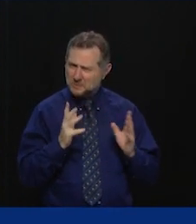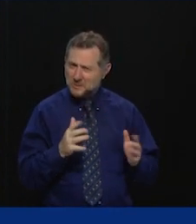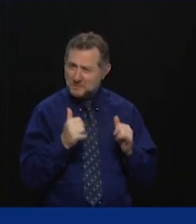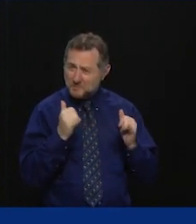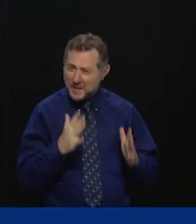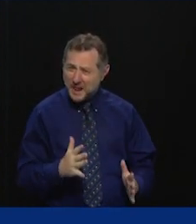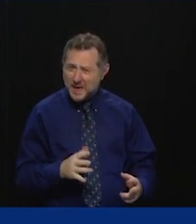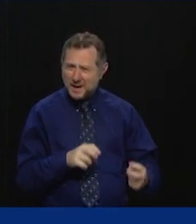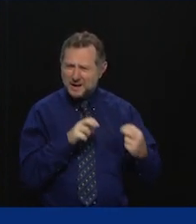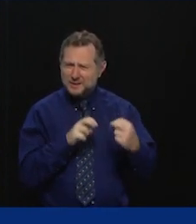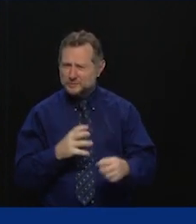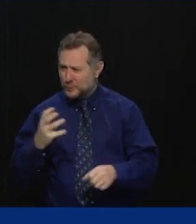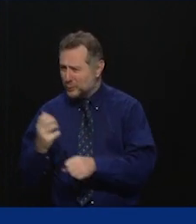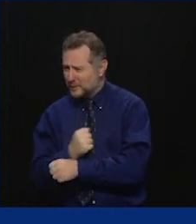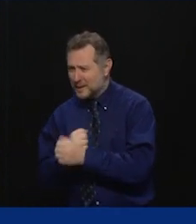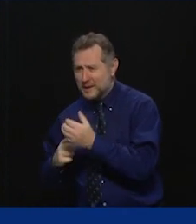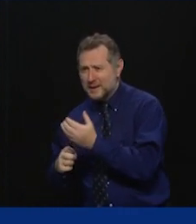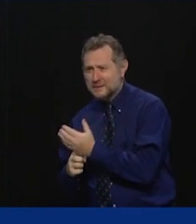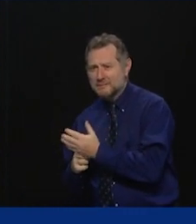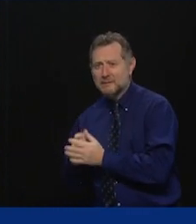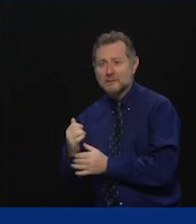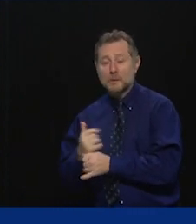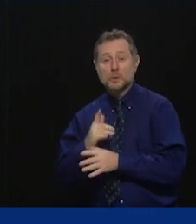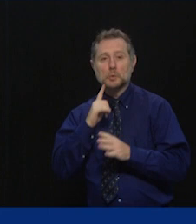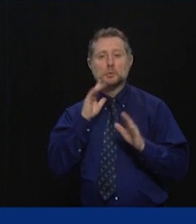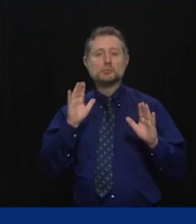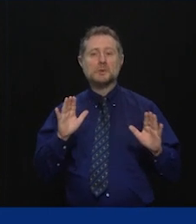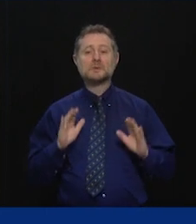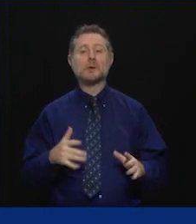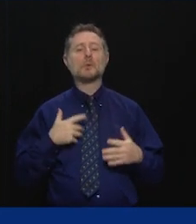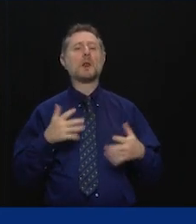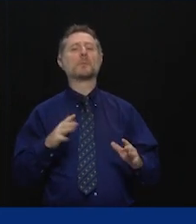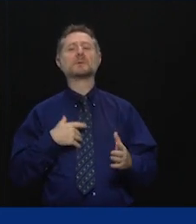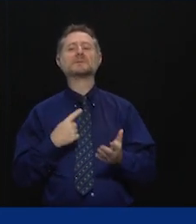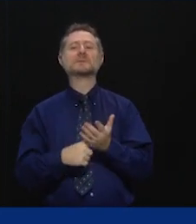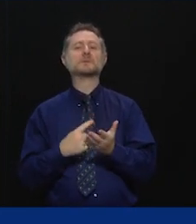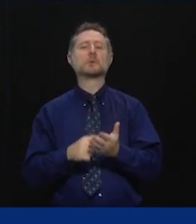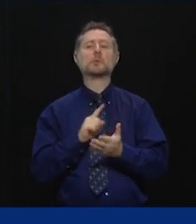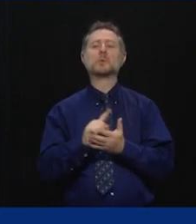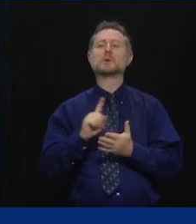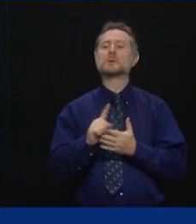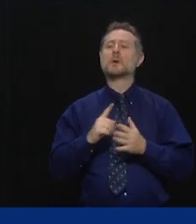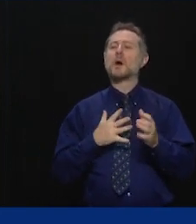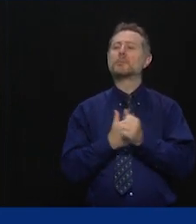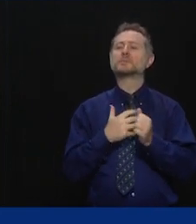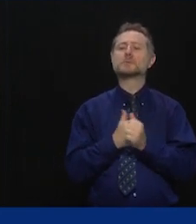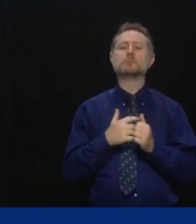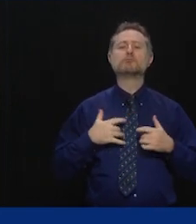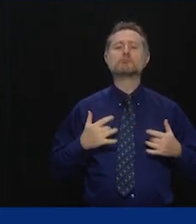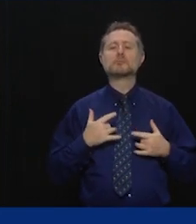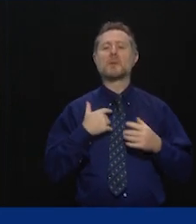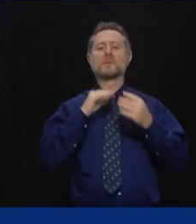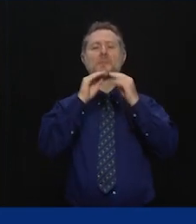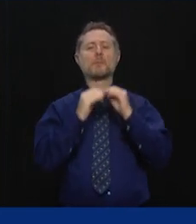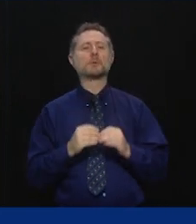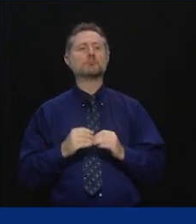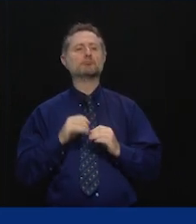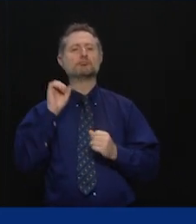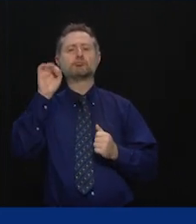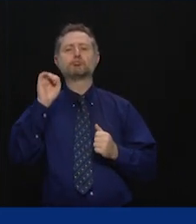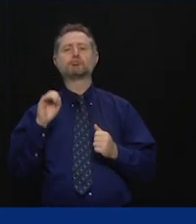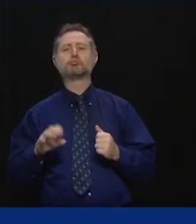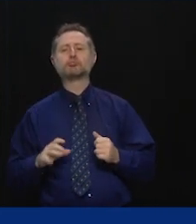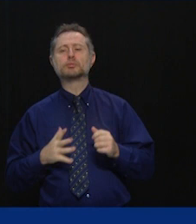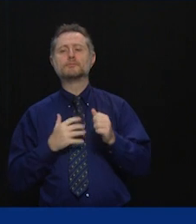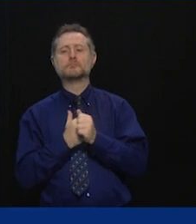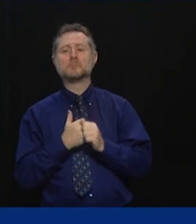great. So let's go over our weekly update to make sure you all have the data as I get it. And our priorities